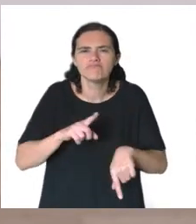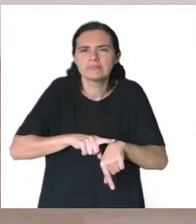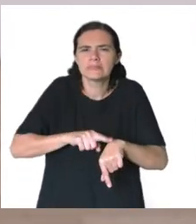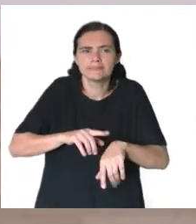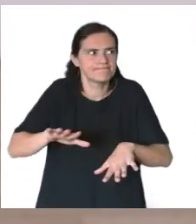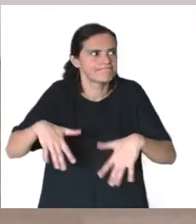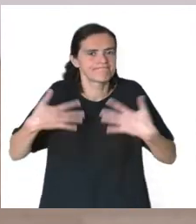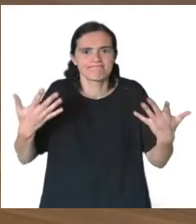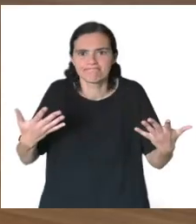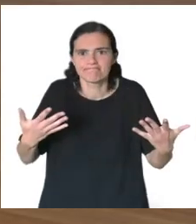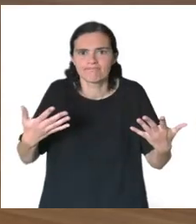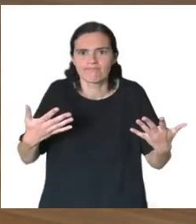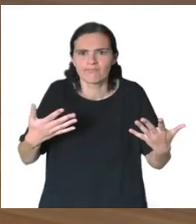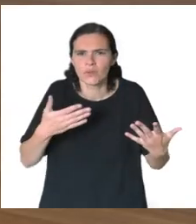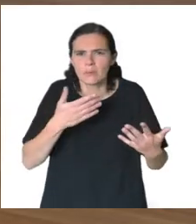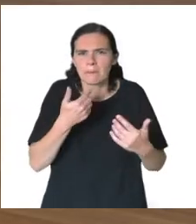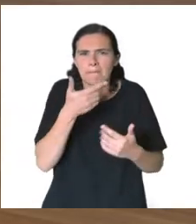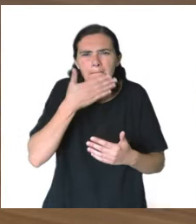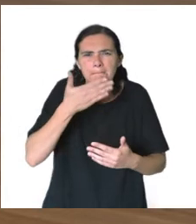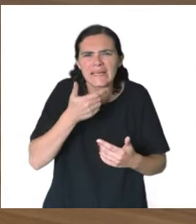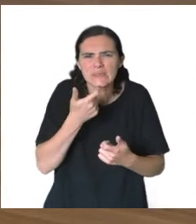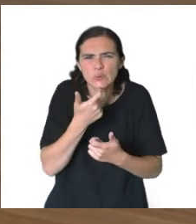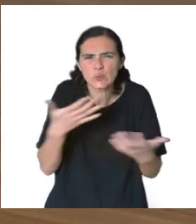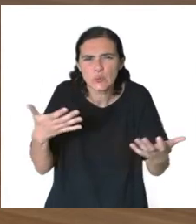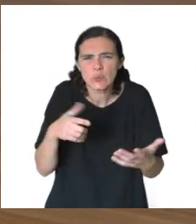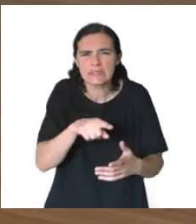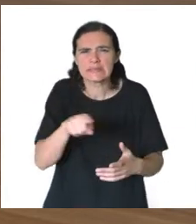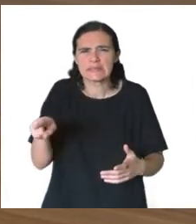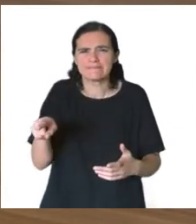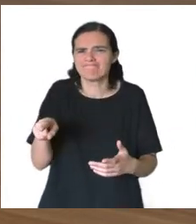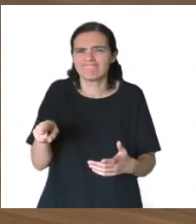But then, at some point, because all is white,